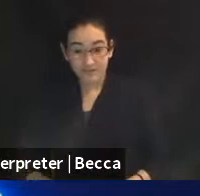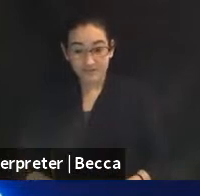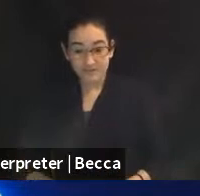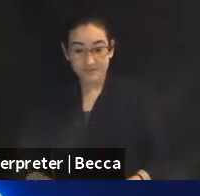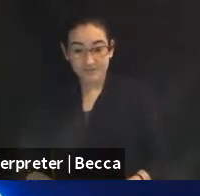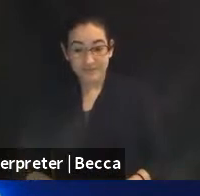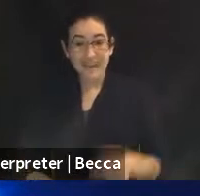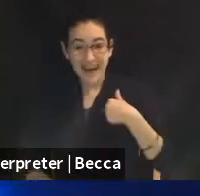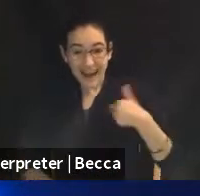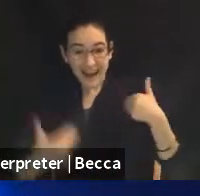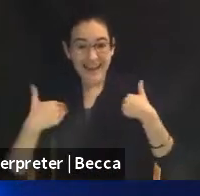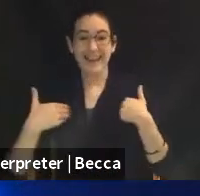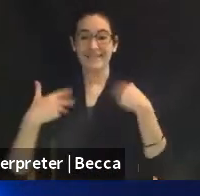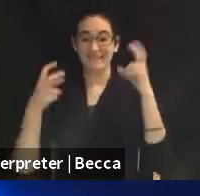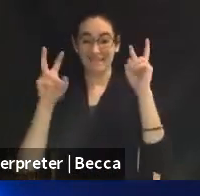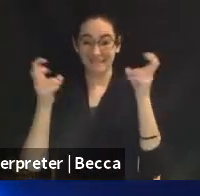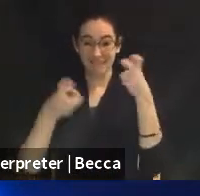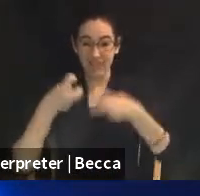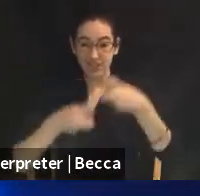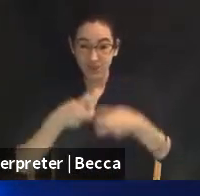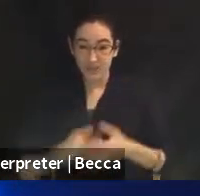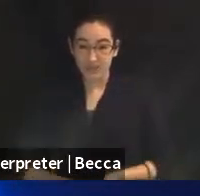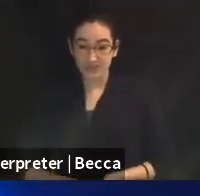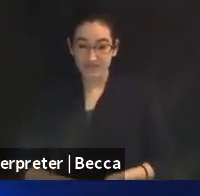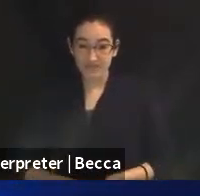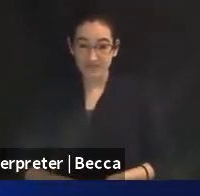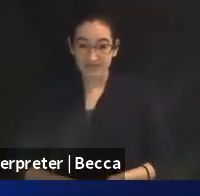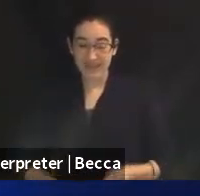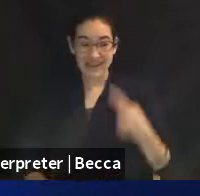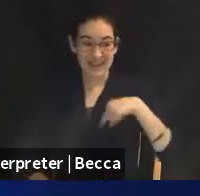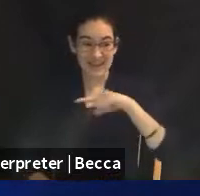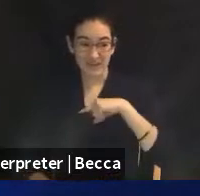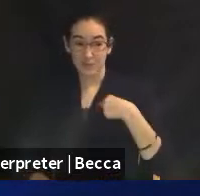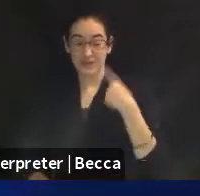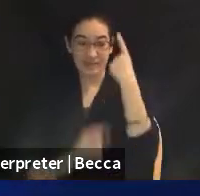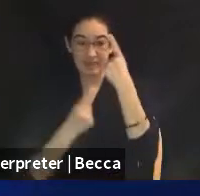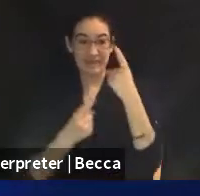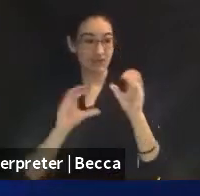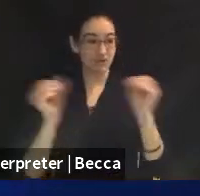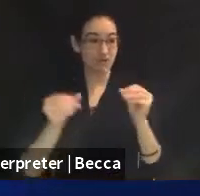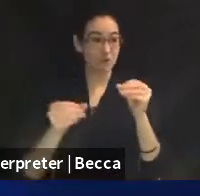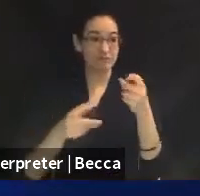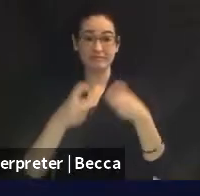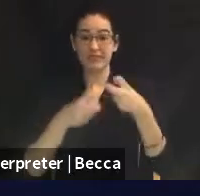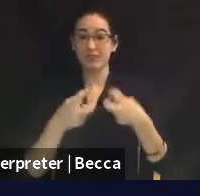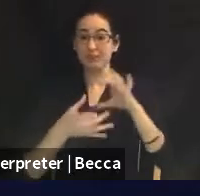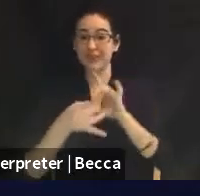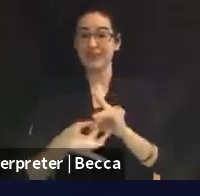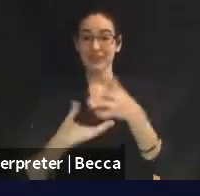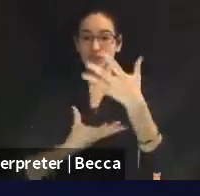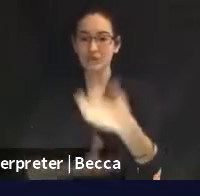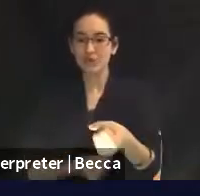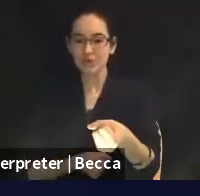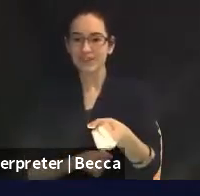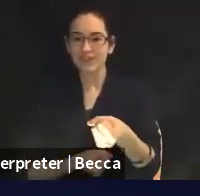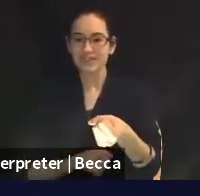I have issues. And if we don't think we have an issue with trust, or that it's not something that we have to be intentional about,